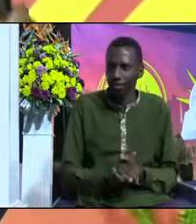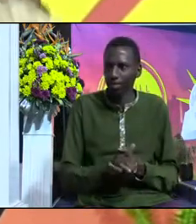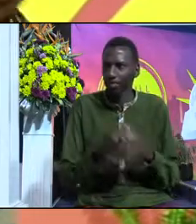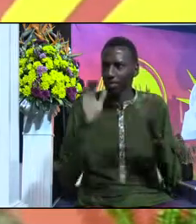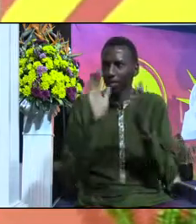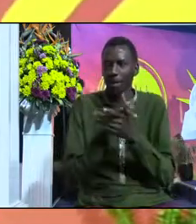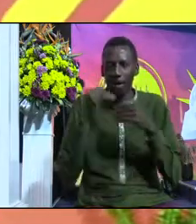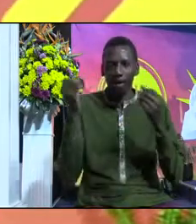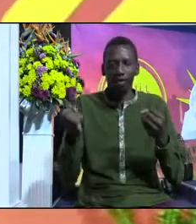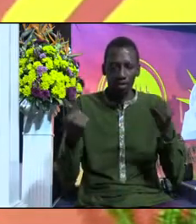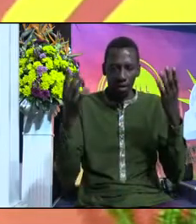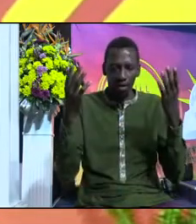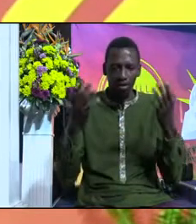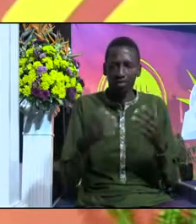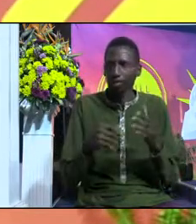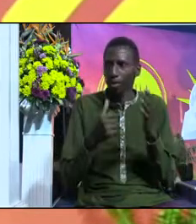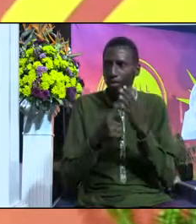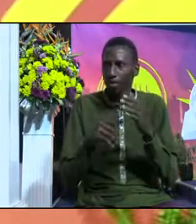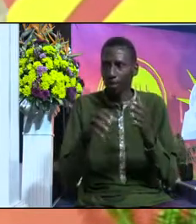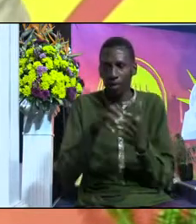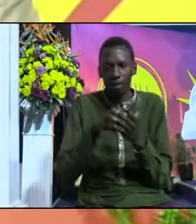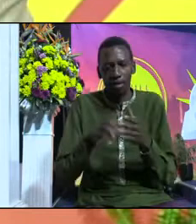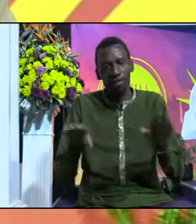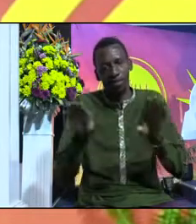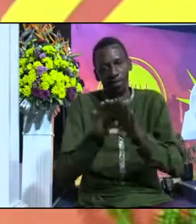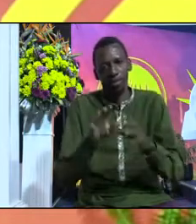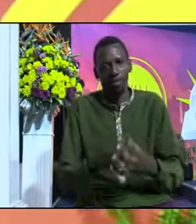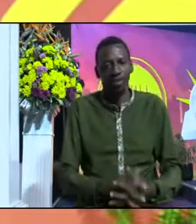Hallelujah, case was closed.